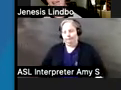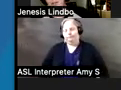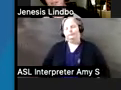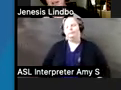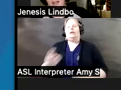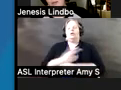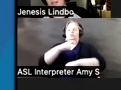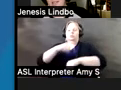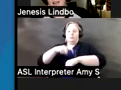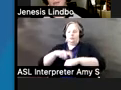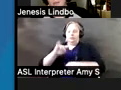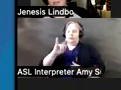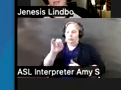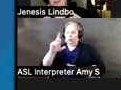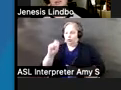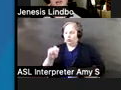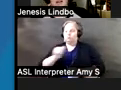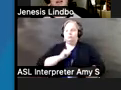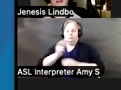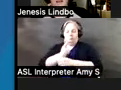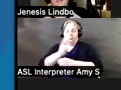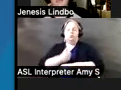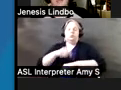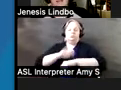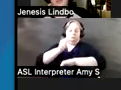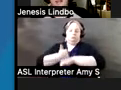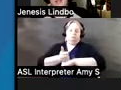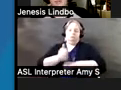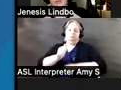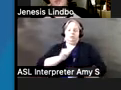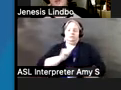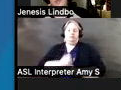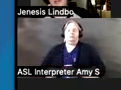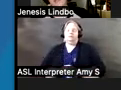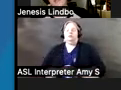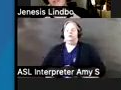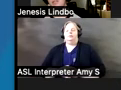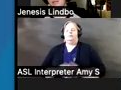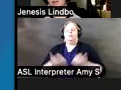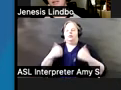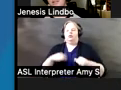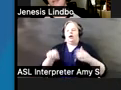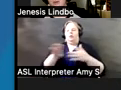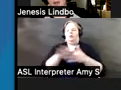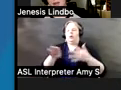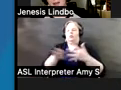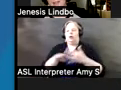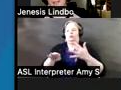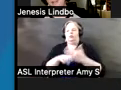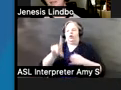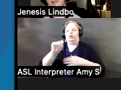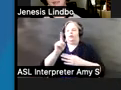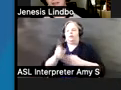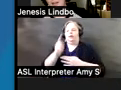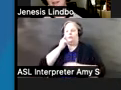Utilizing timers, I utilize timers. I try to do breaks every 20 minutes for my eyes.